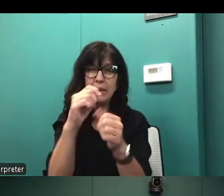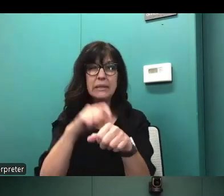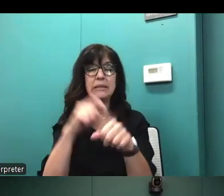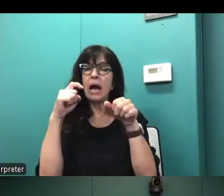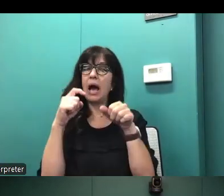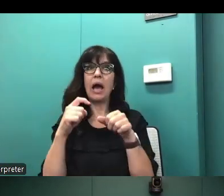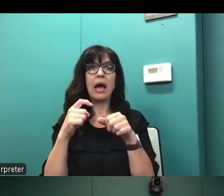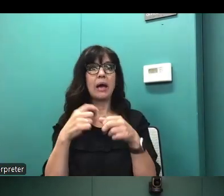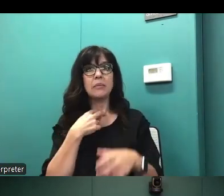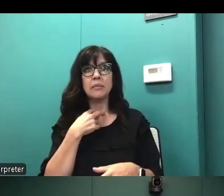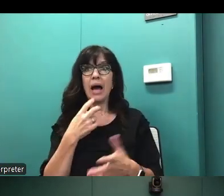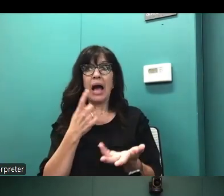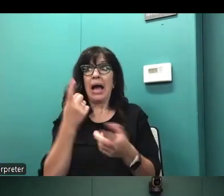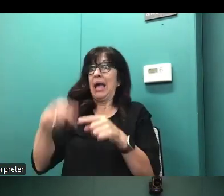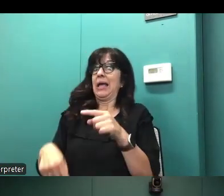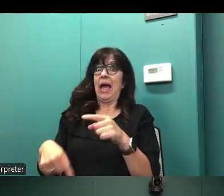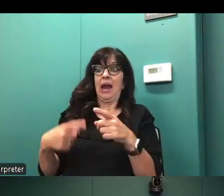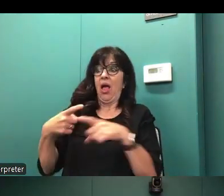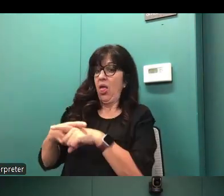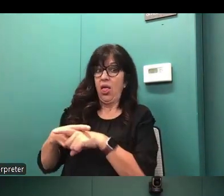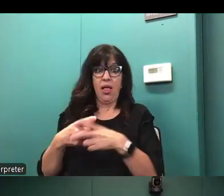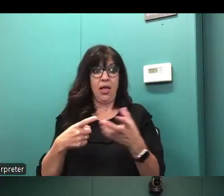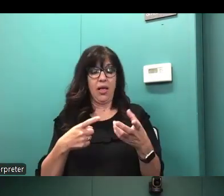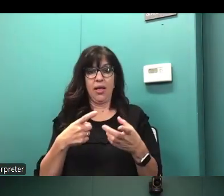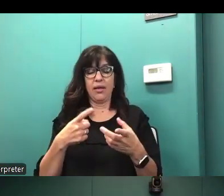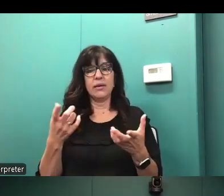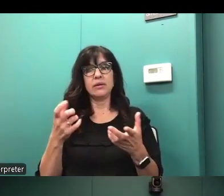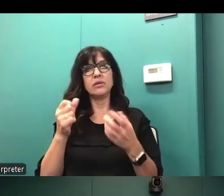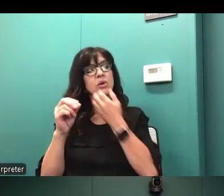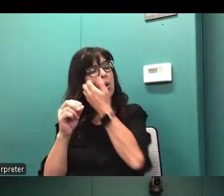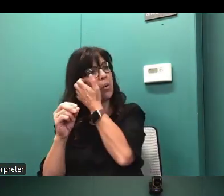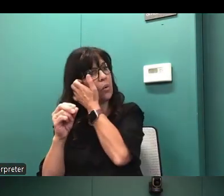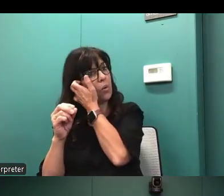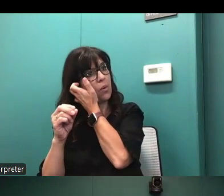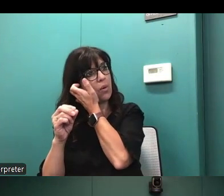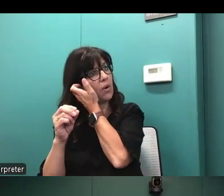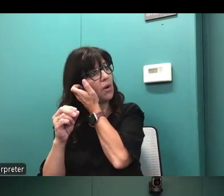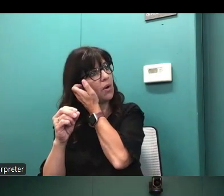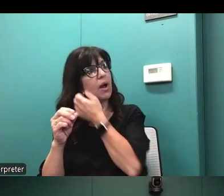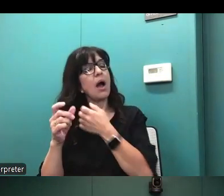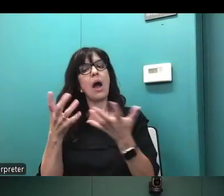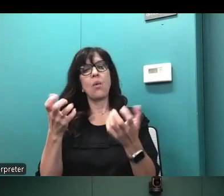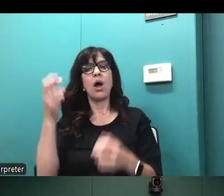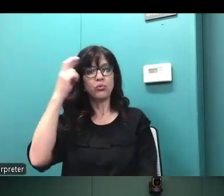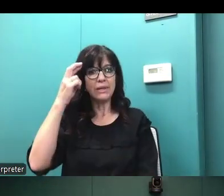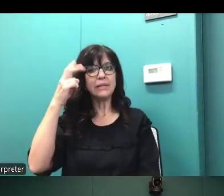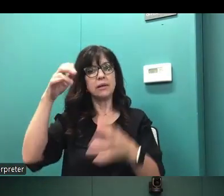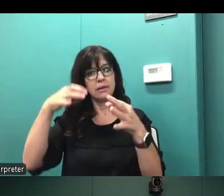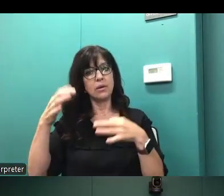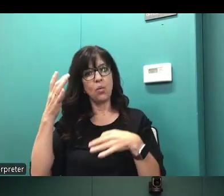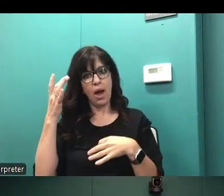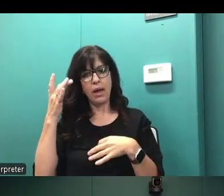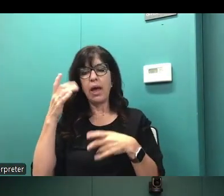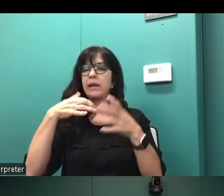I'm like, I really can't. Because I can't be there then, but so I want a reason why, and then they can tell me the